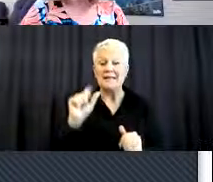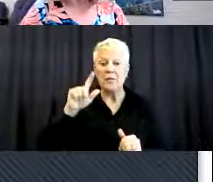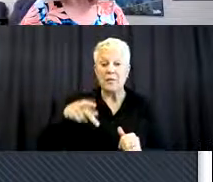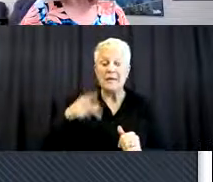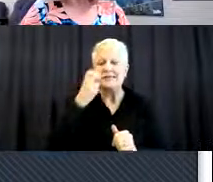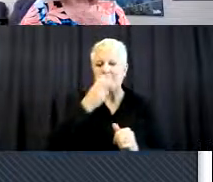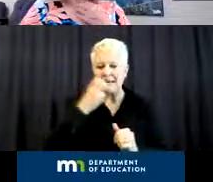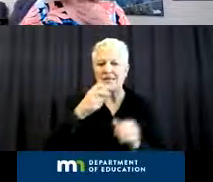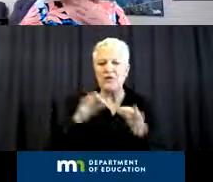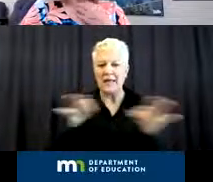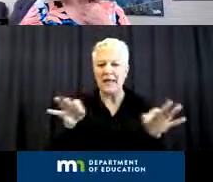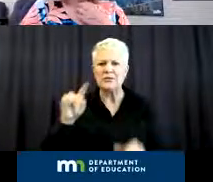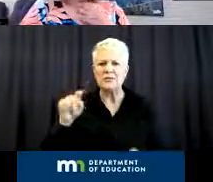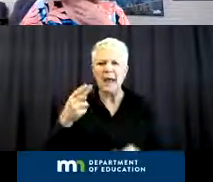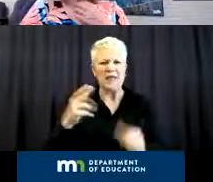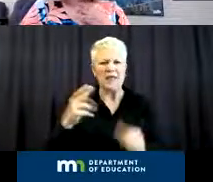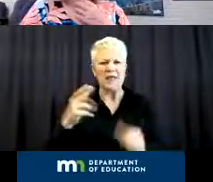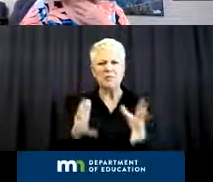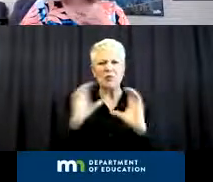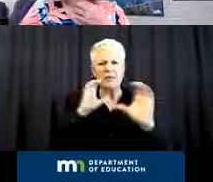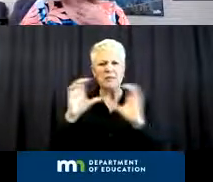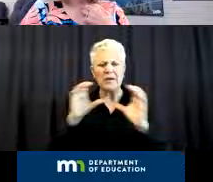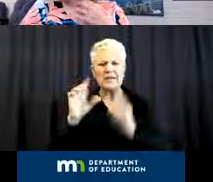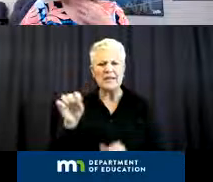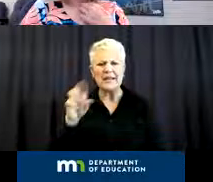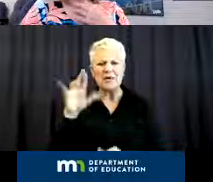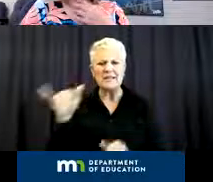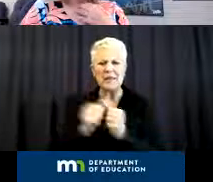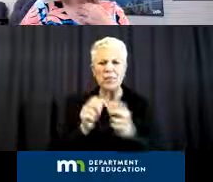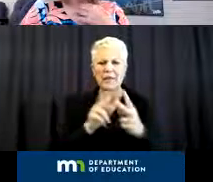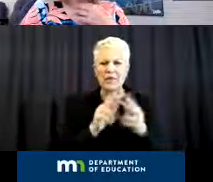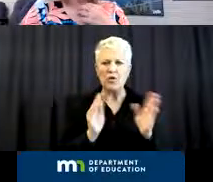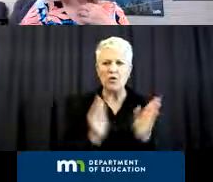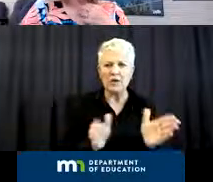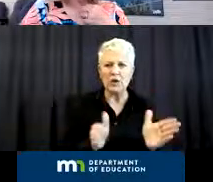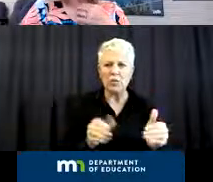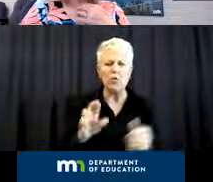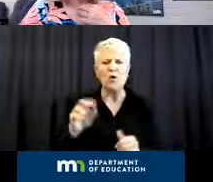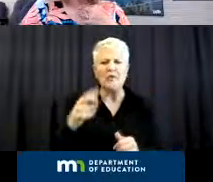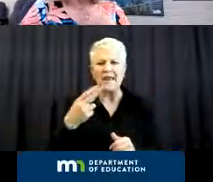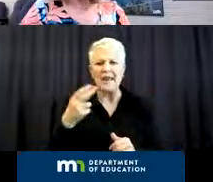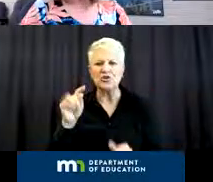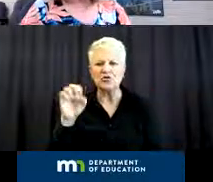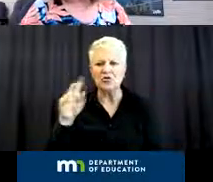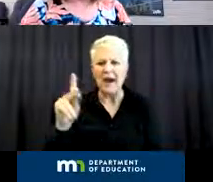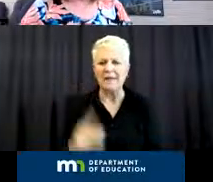language pathologist, how would you promote communication literacy with either the little room or the H track?